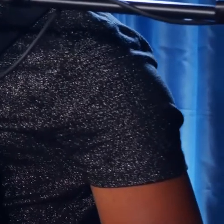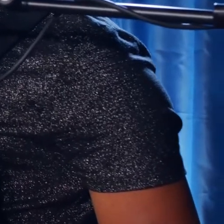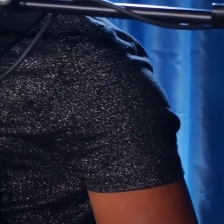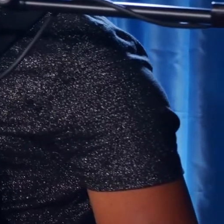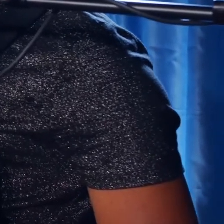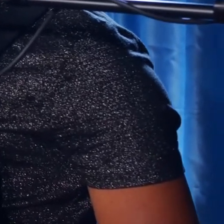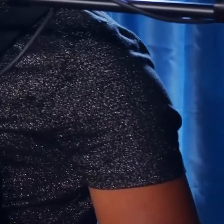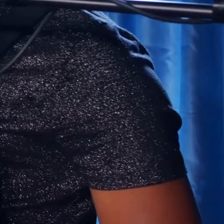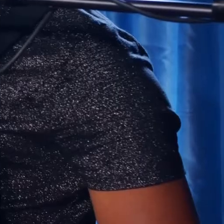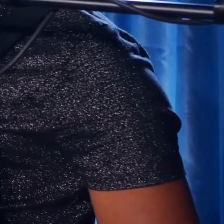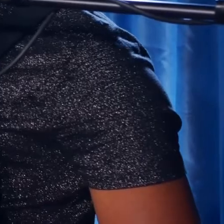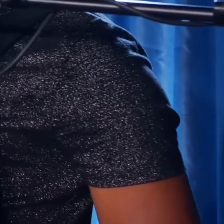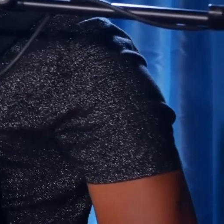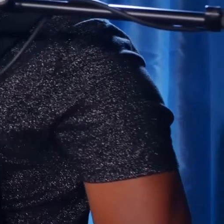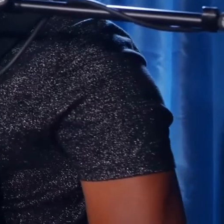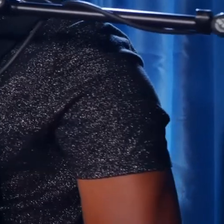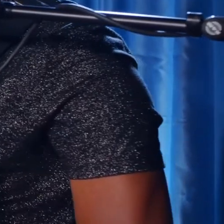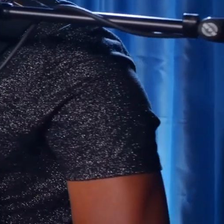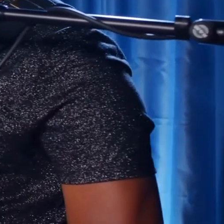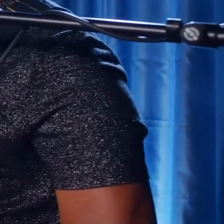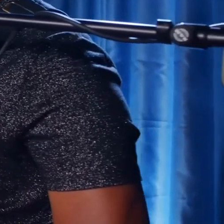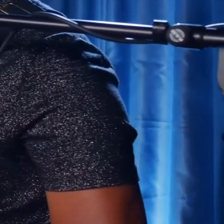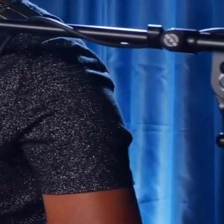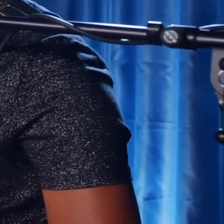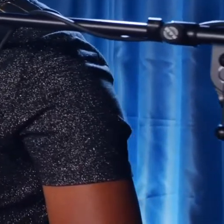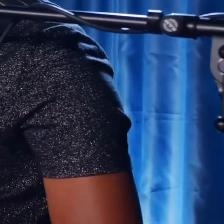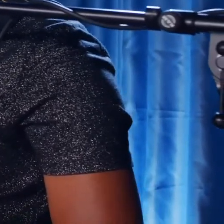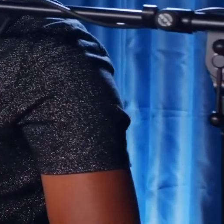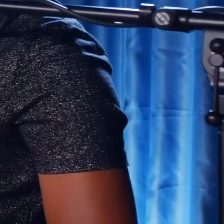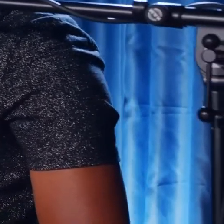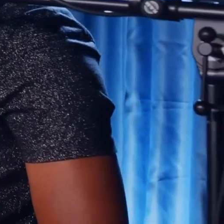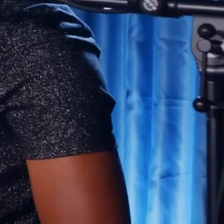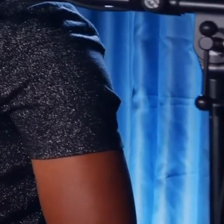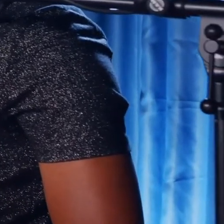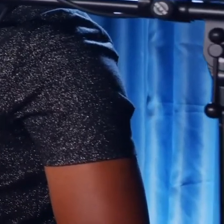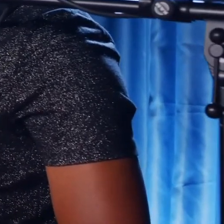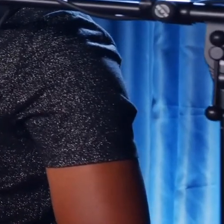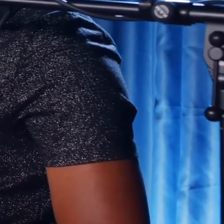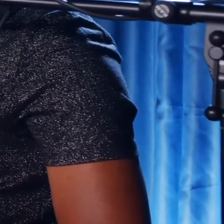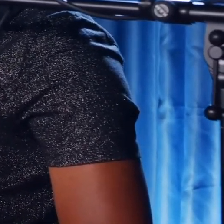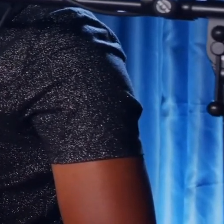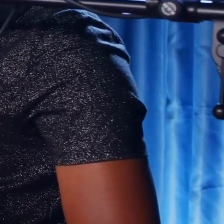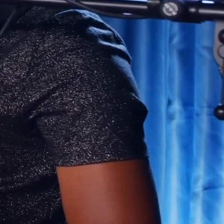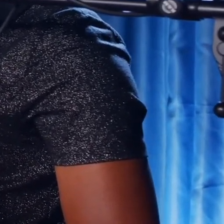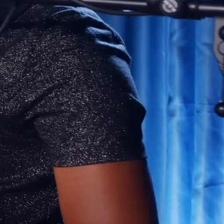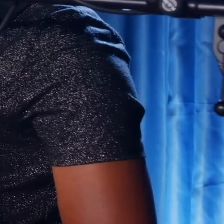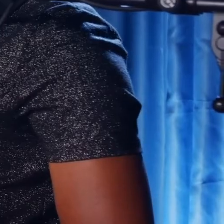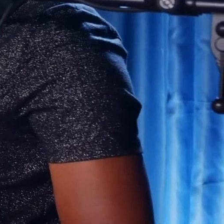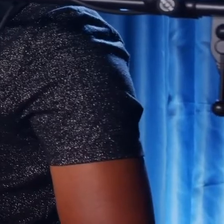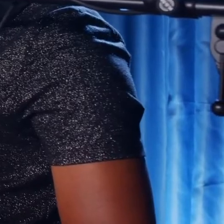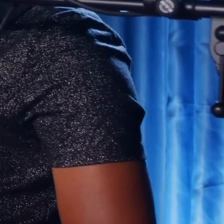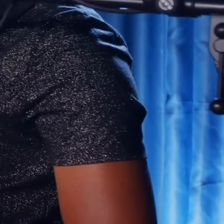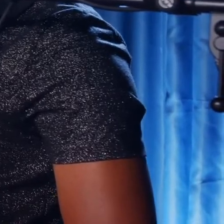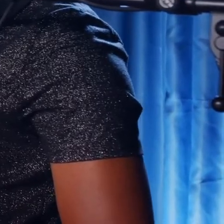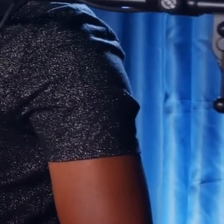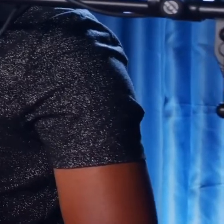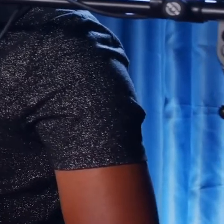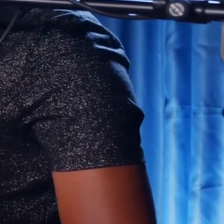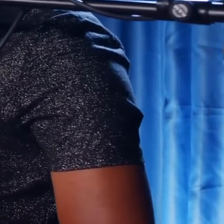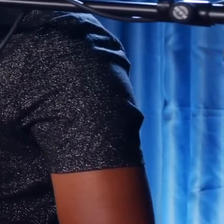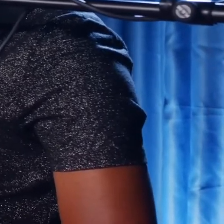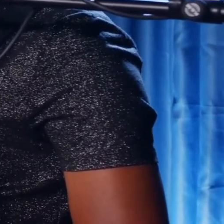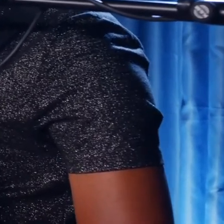Stop motion is a crazy long process to achieve. But instead of taking photos, we just did a